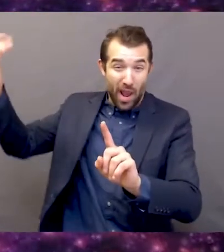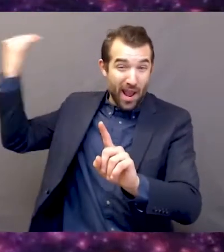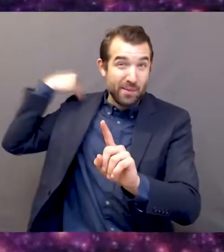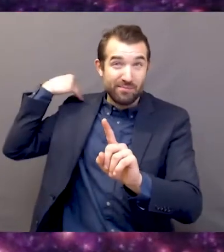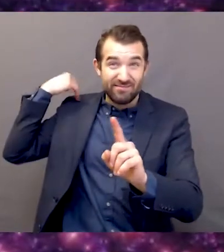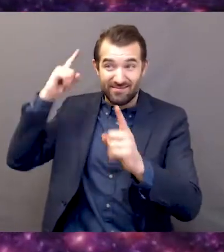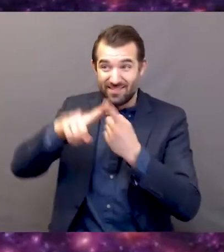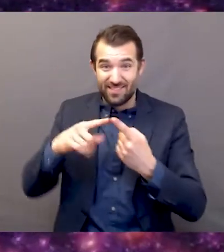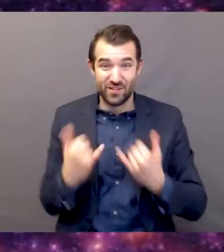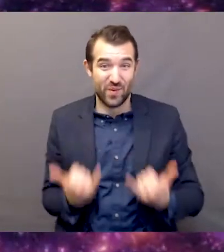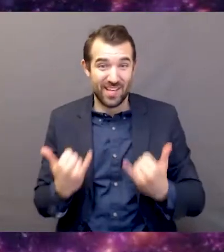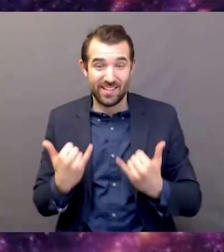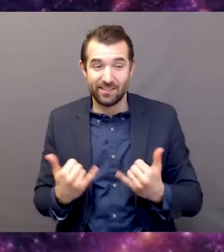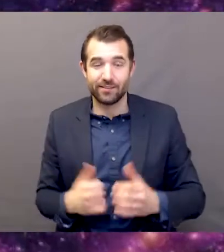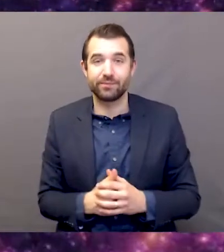Returning to my own